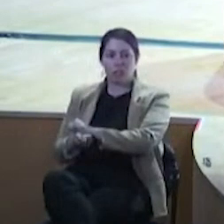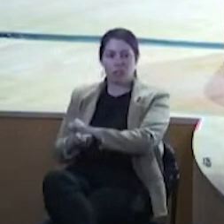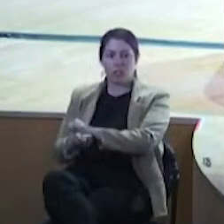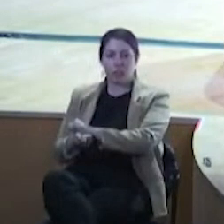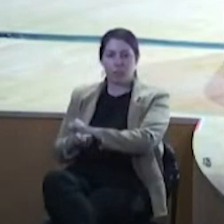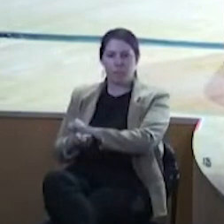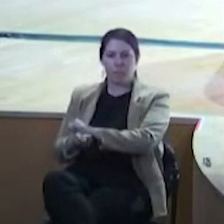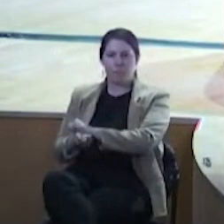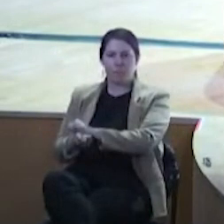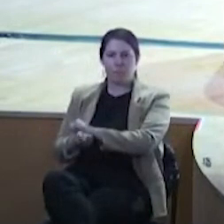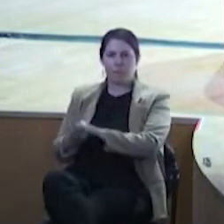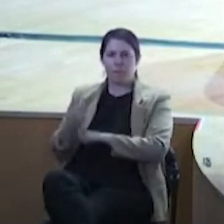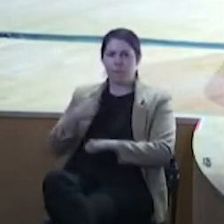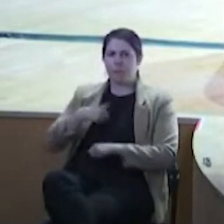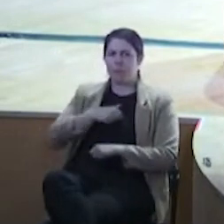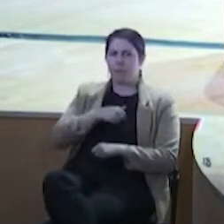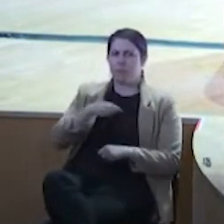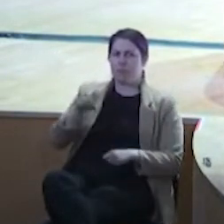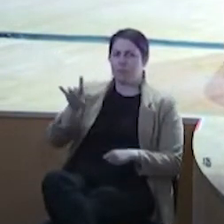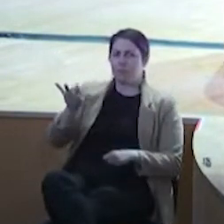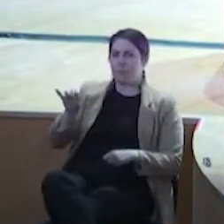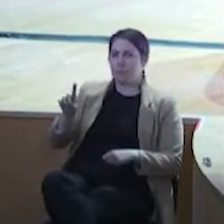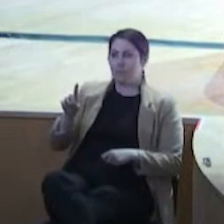We did receive